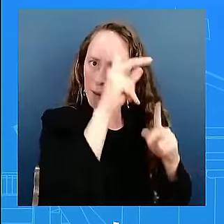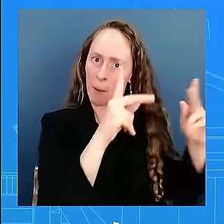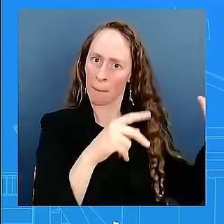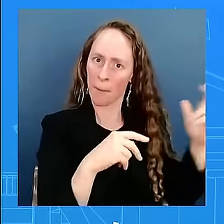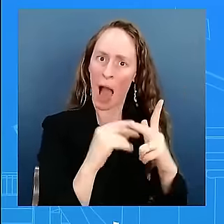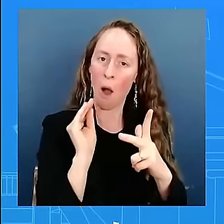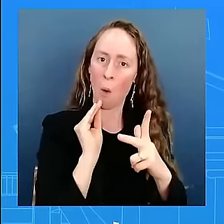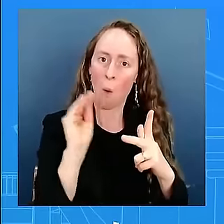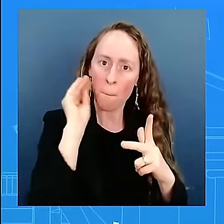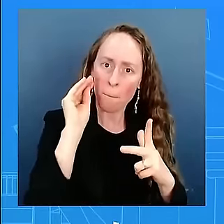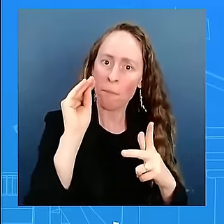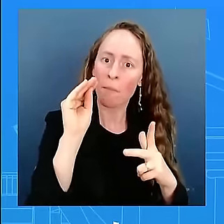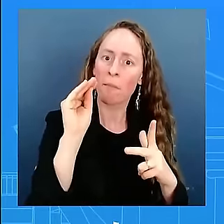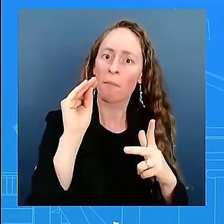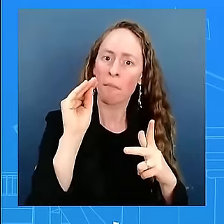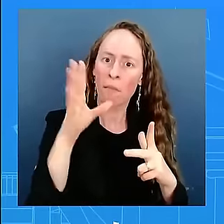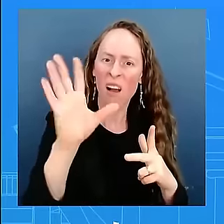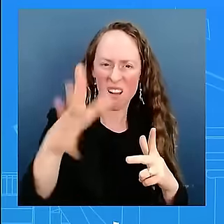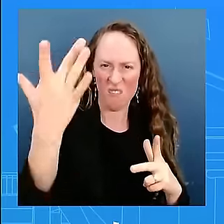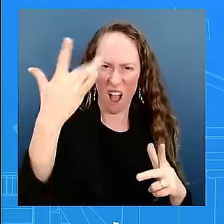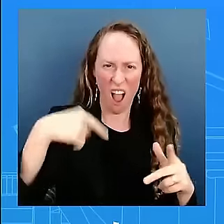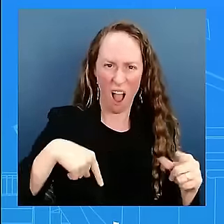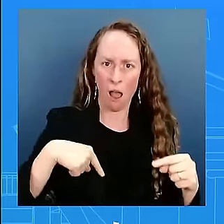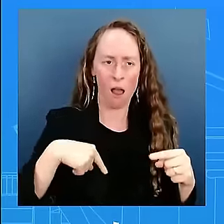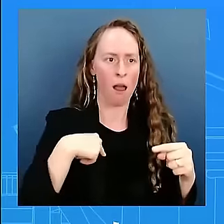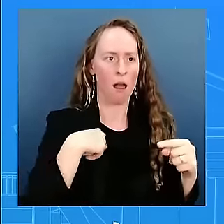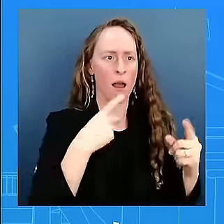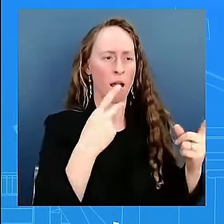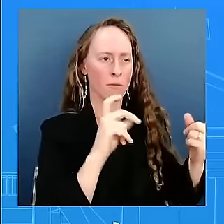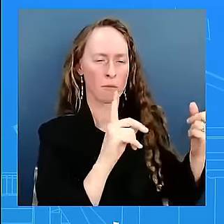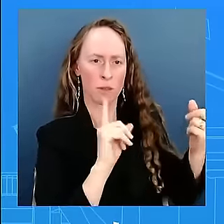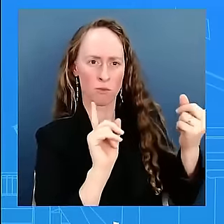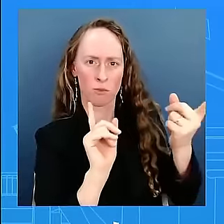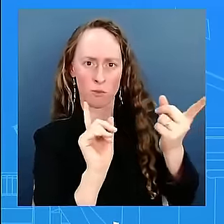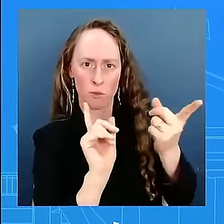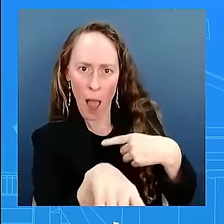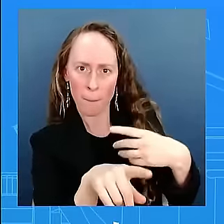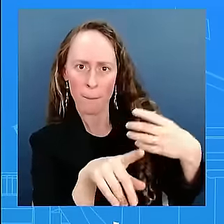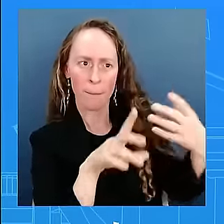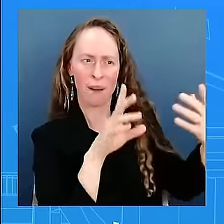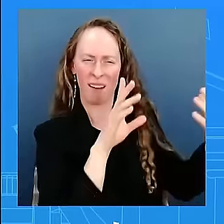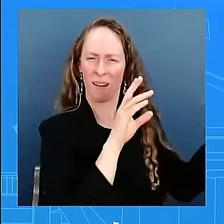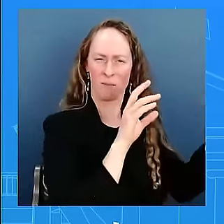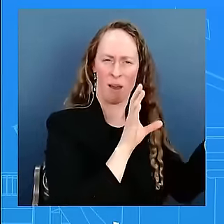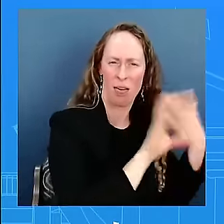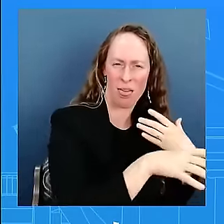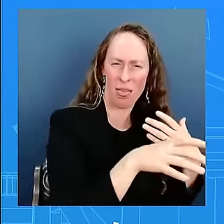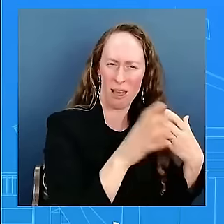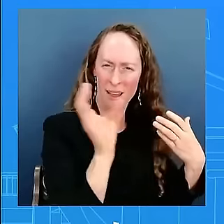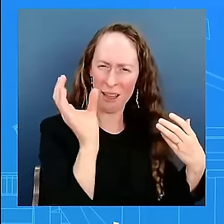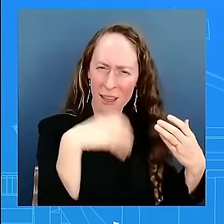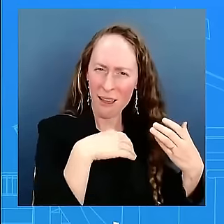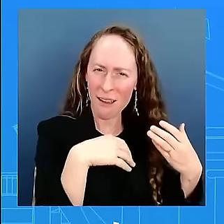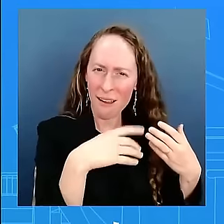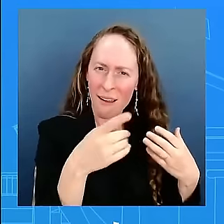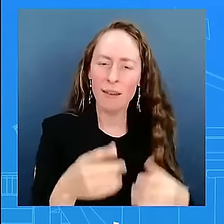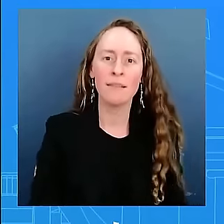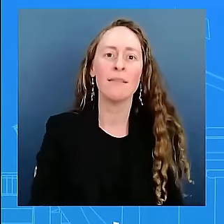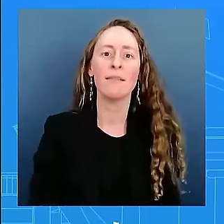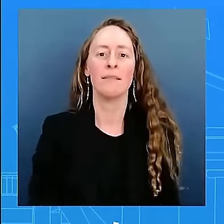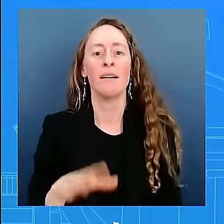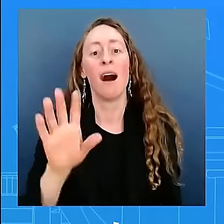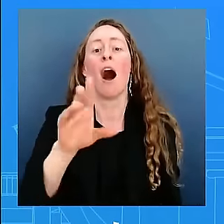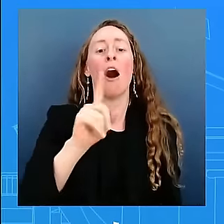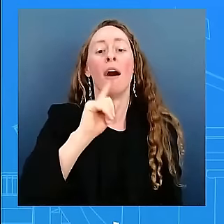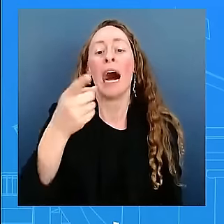out in pretty detail on how this occurred. Obviously, the U.S. played a leading role